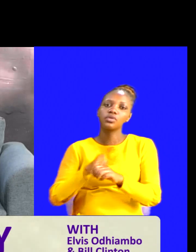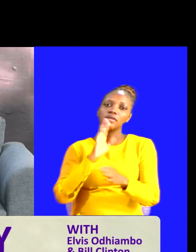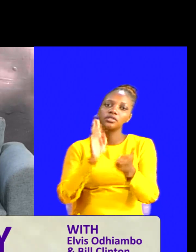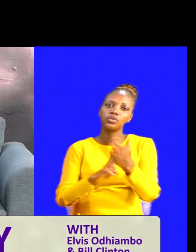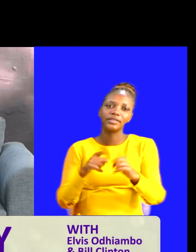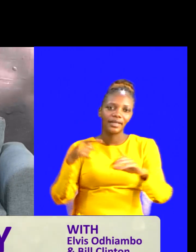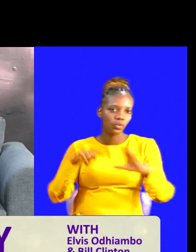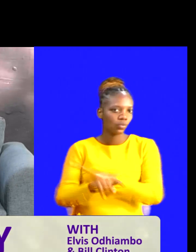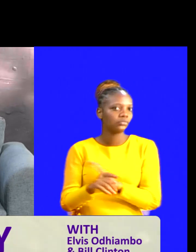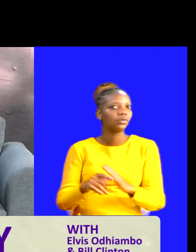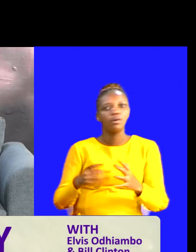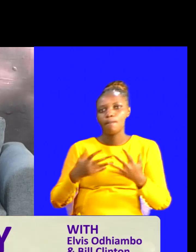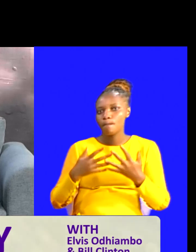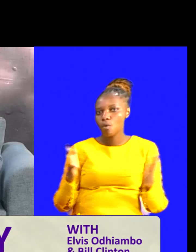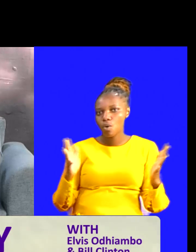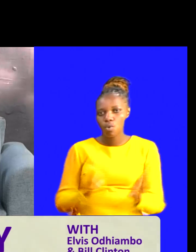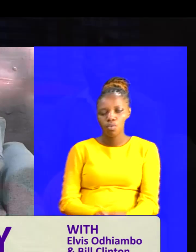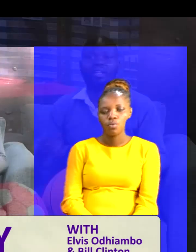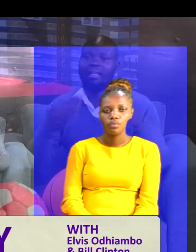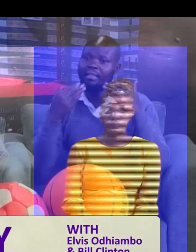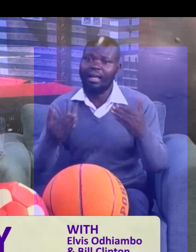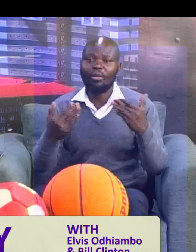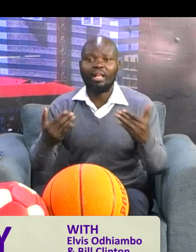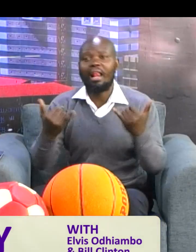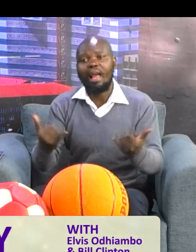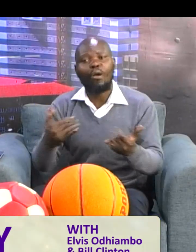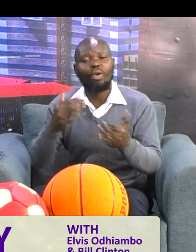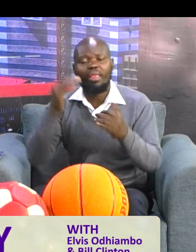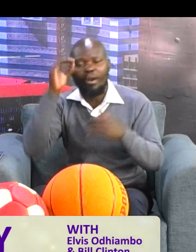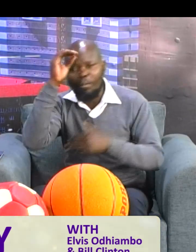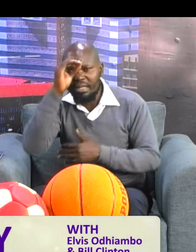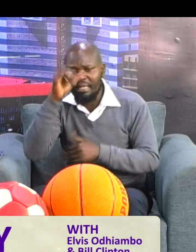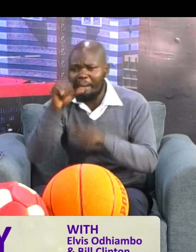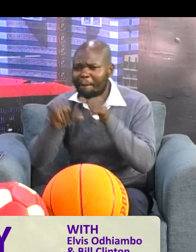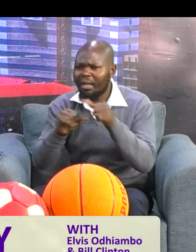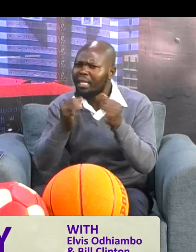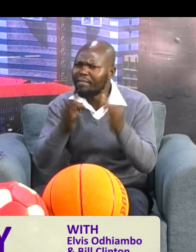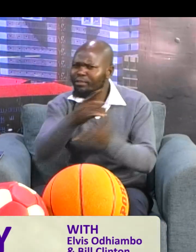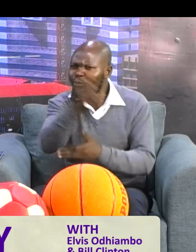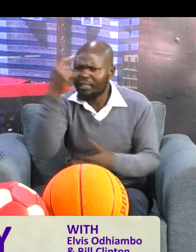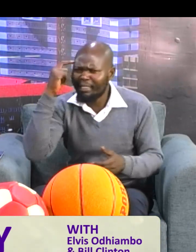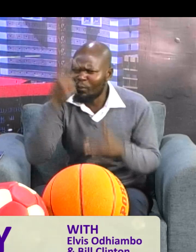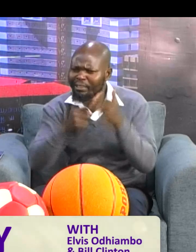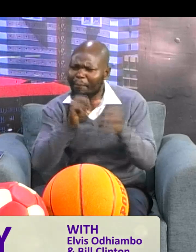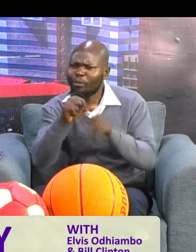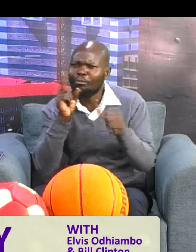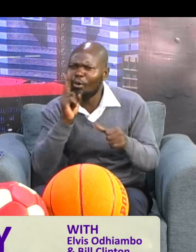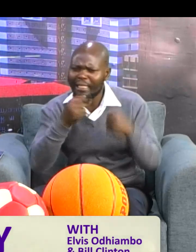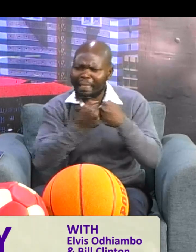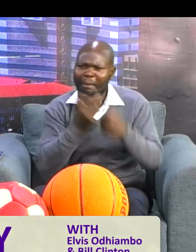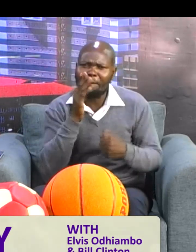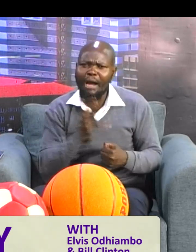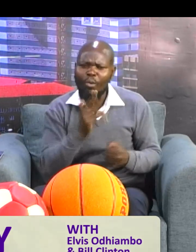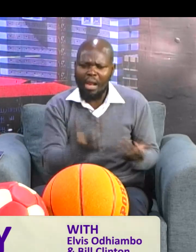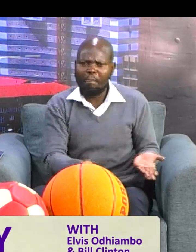goals. Yes. Okay, thank you so much, viewers, for your opinions. If you think